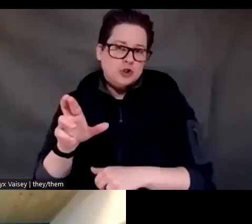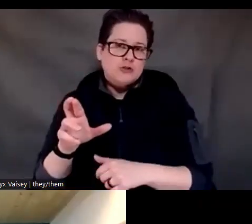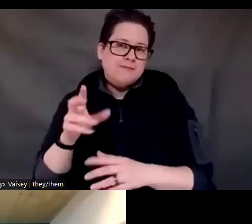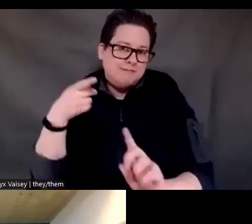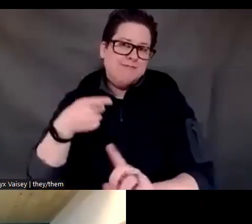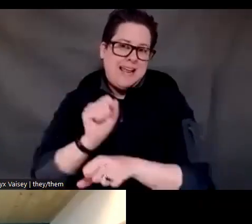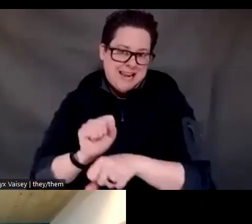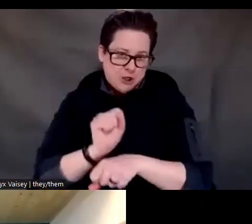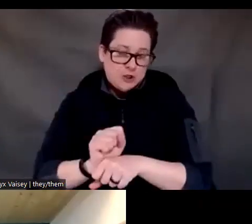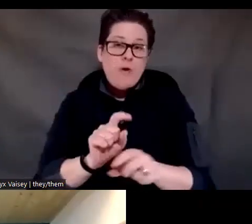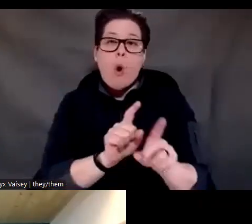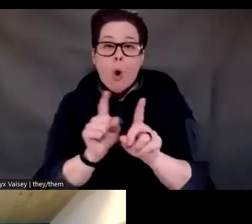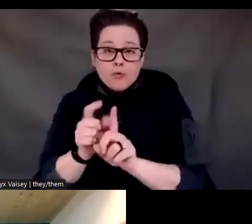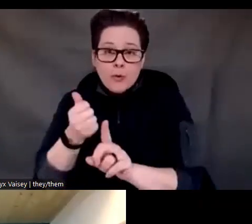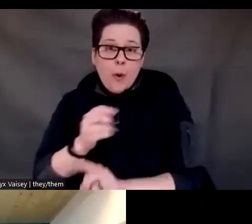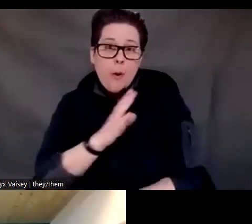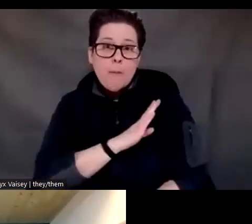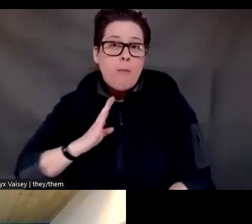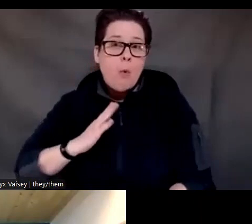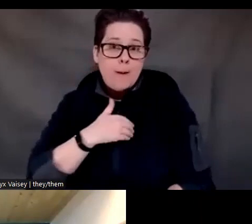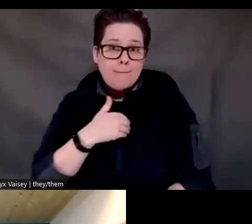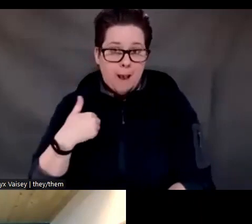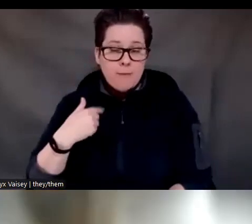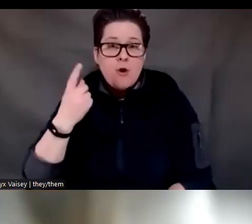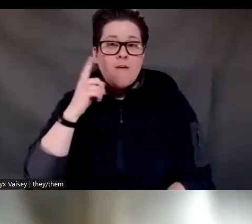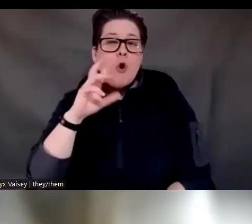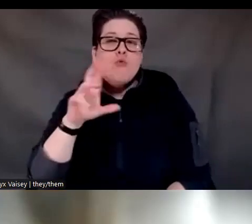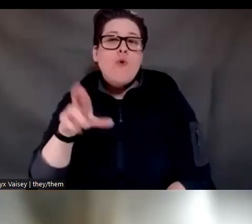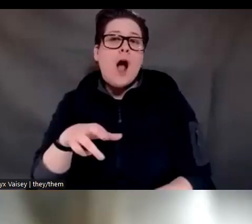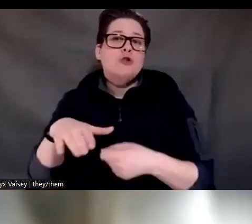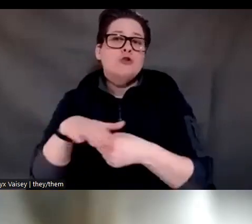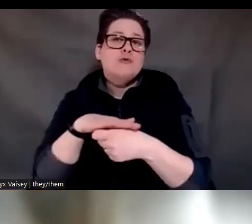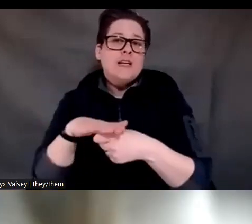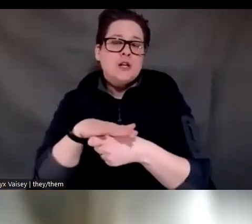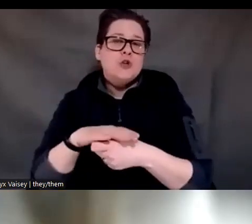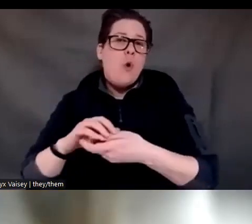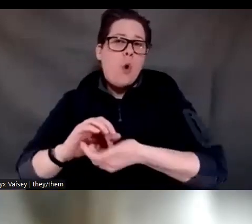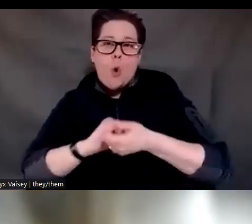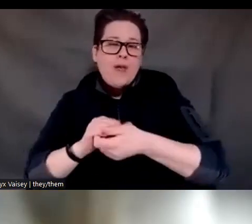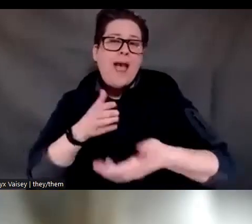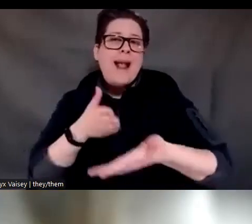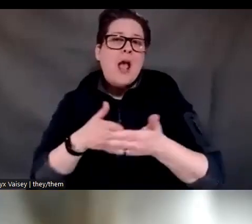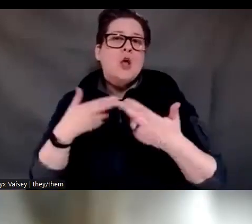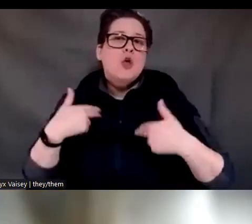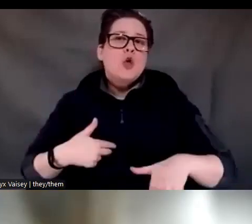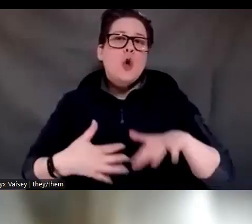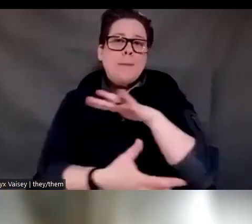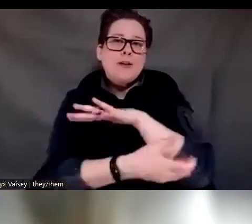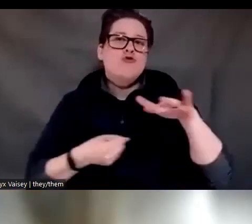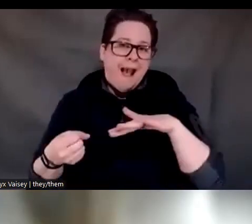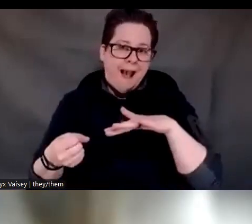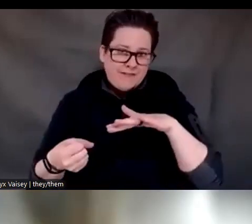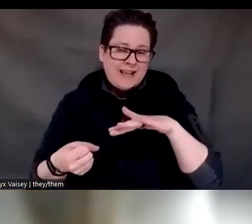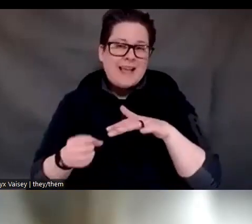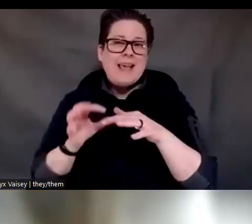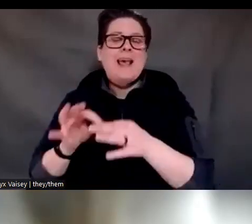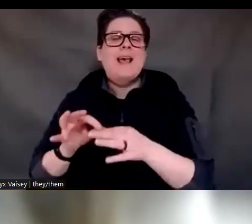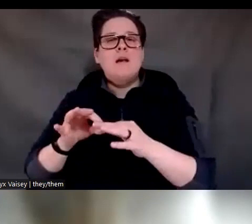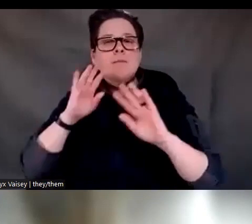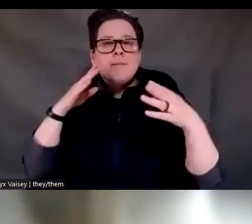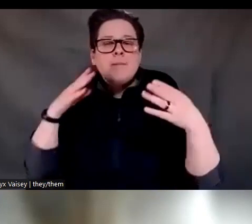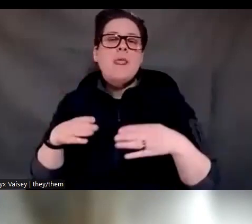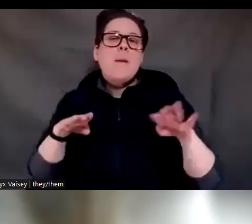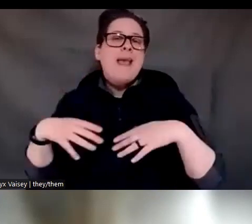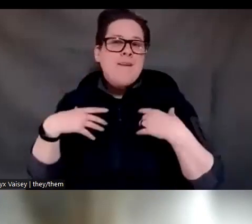a board member for the Rochester Regional Coalition Against Human Trafficking with an interest in behavioral health and community